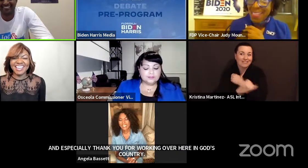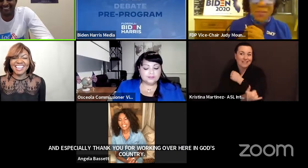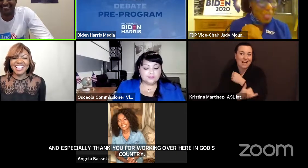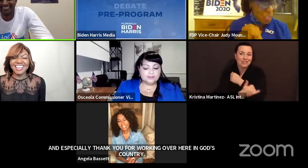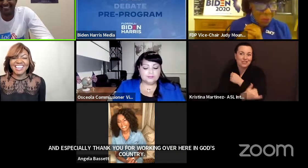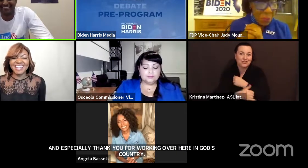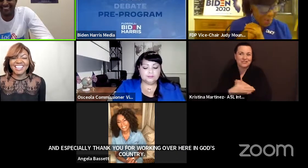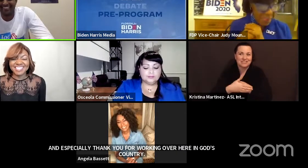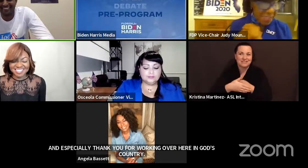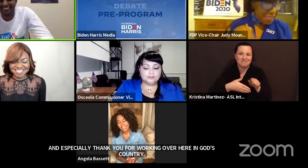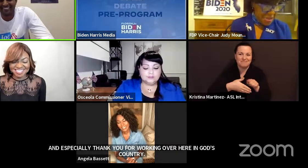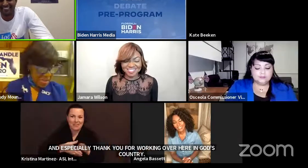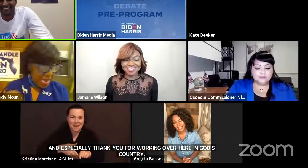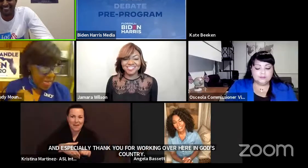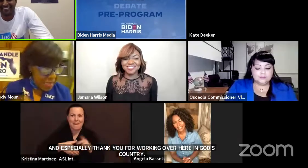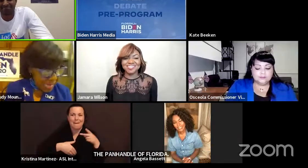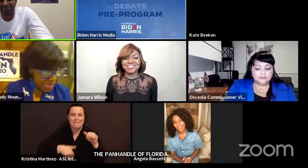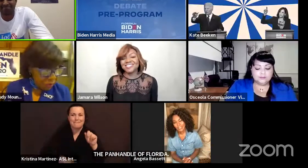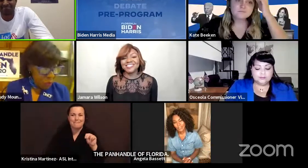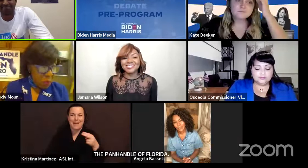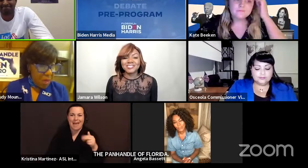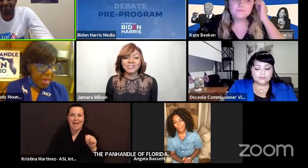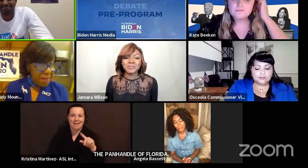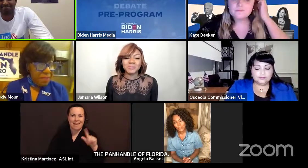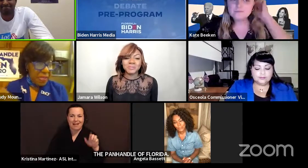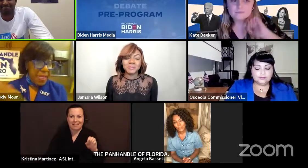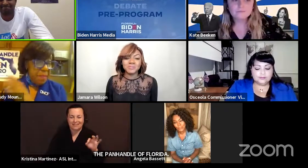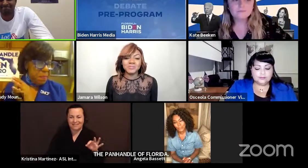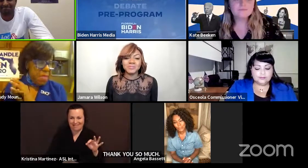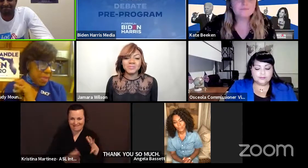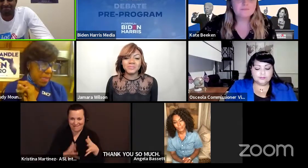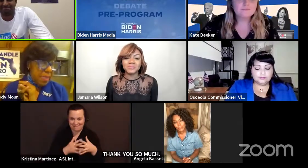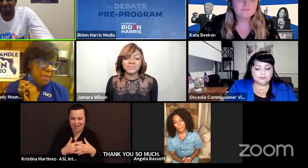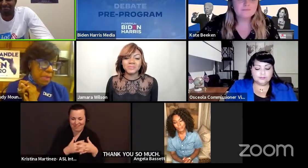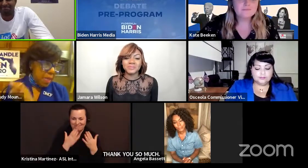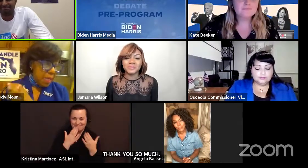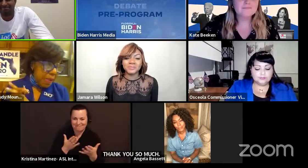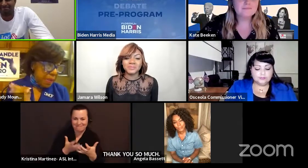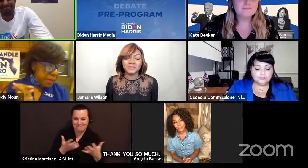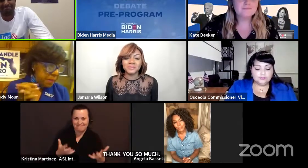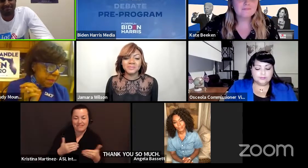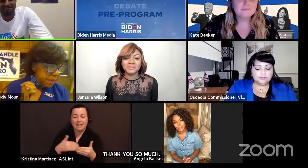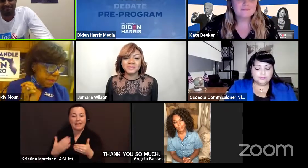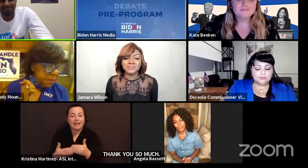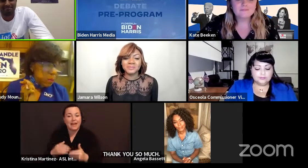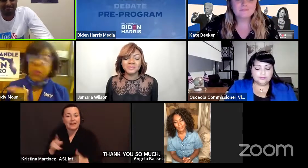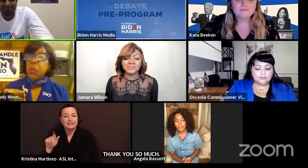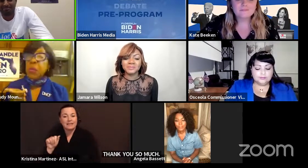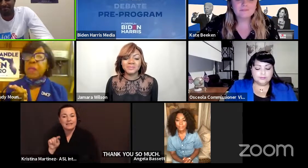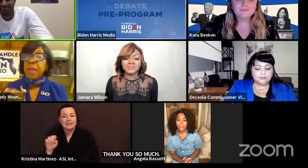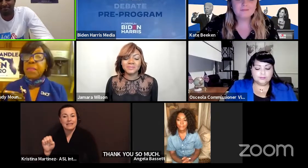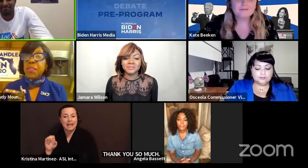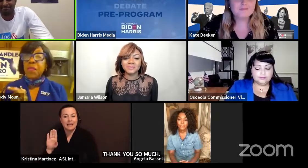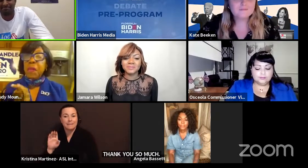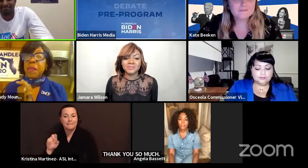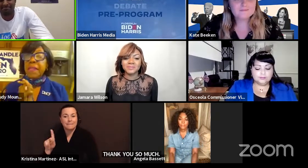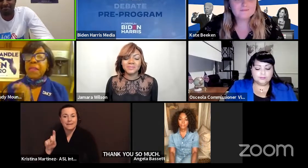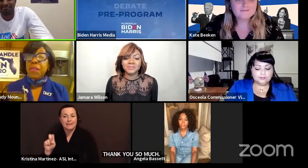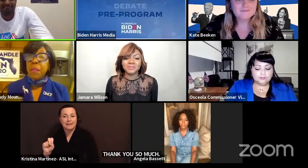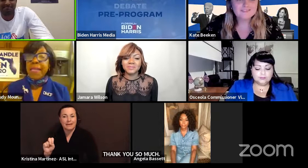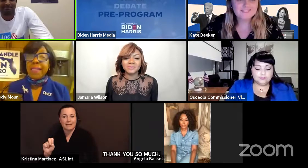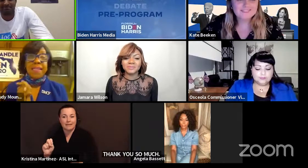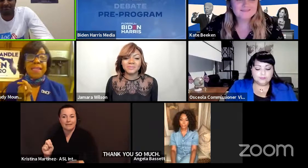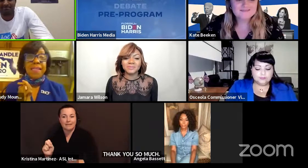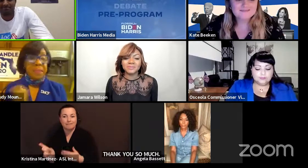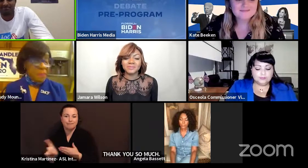Florida. Thank you so much. Next, we will have Kate Beacon to come to the front and give